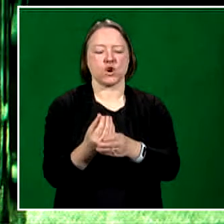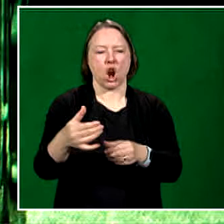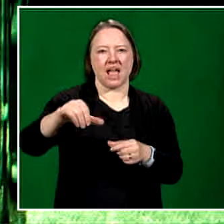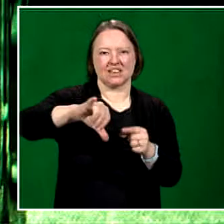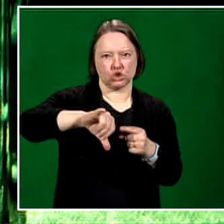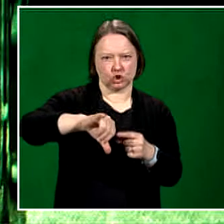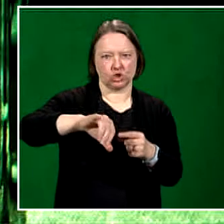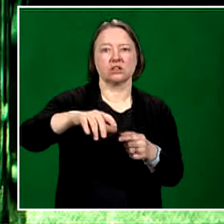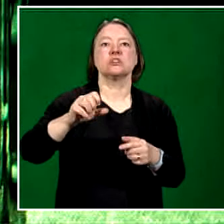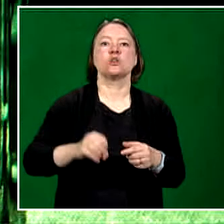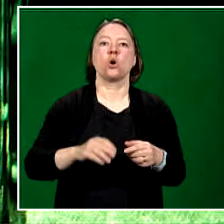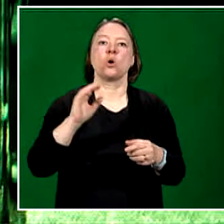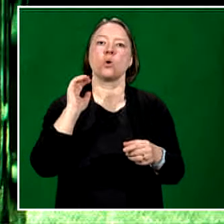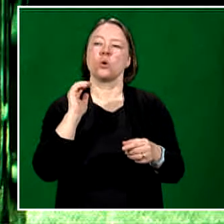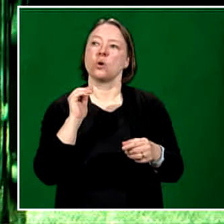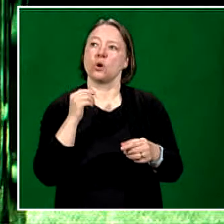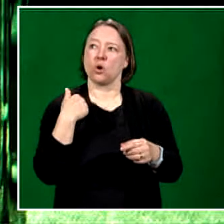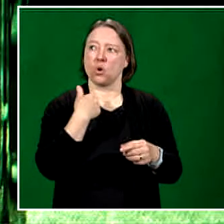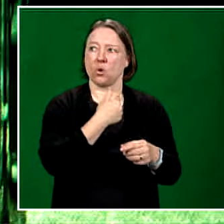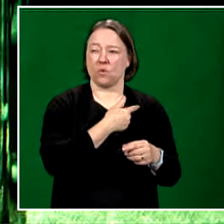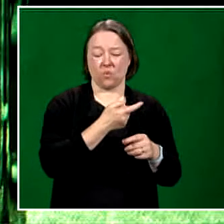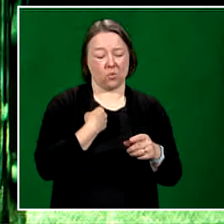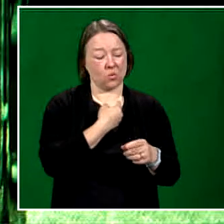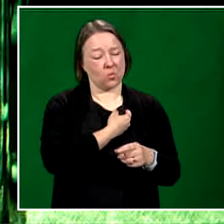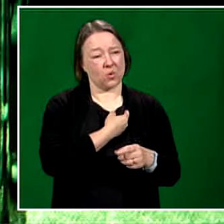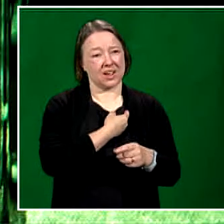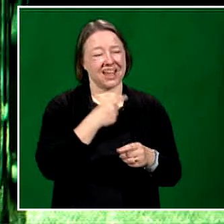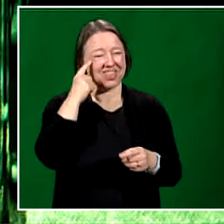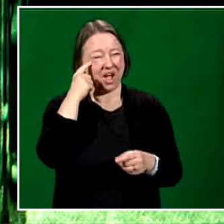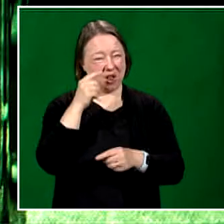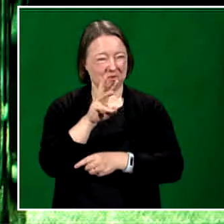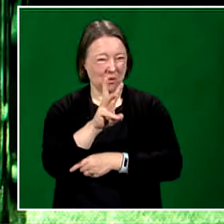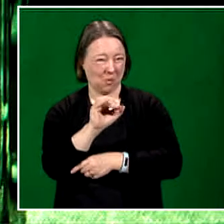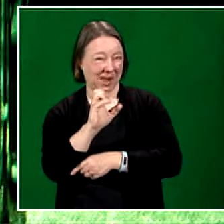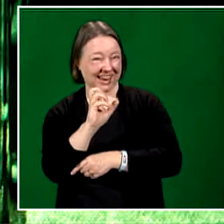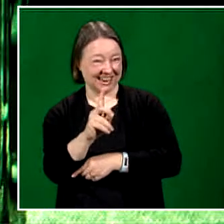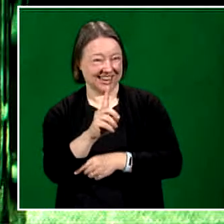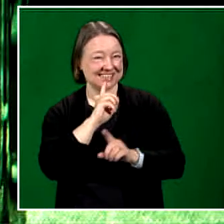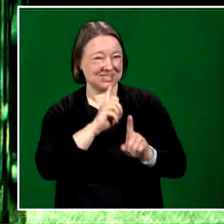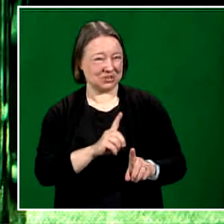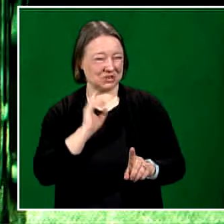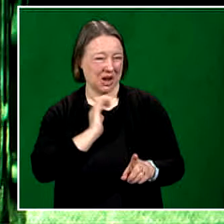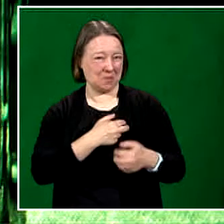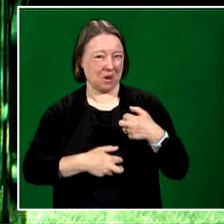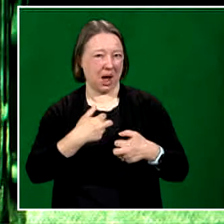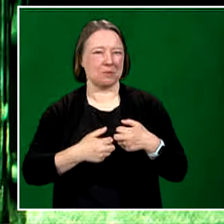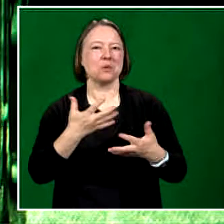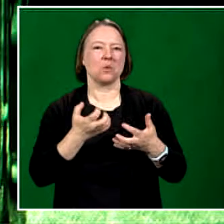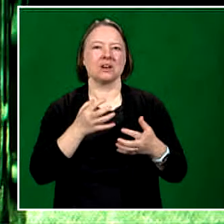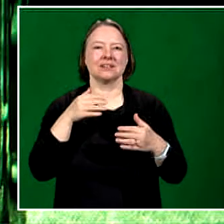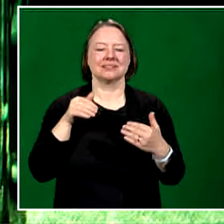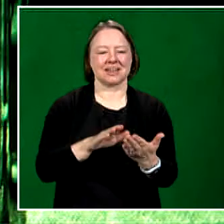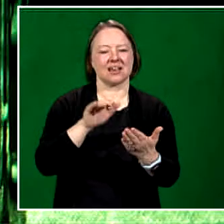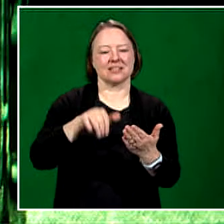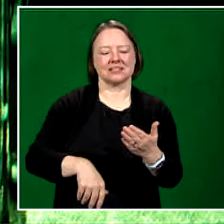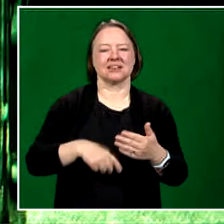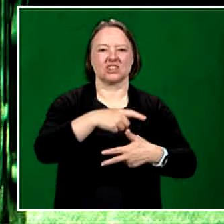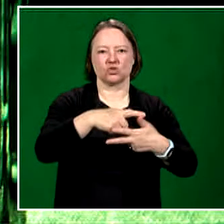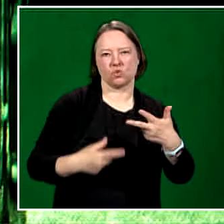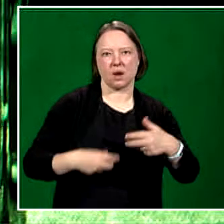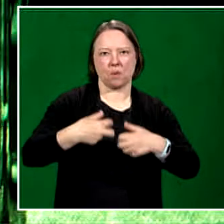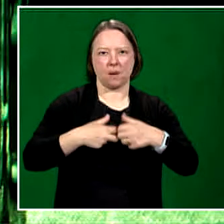So our motivation comes from these three wicked problems and the idea of circular economy. And we want to tackle these three problems at